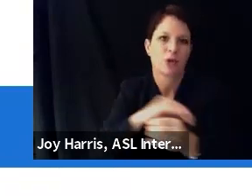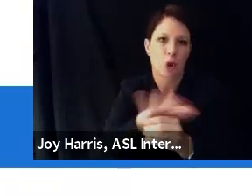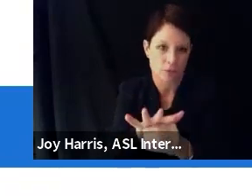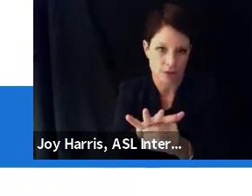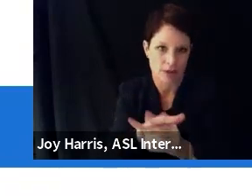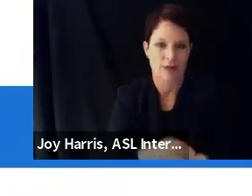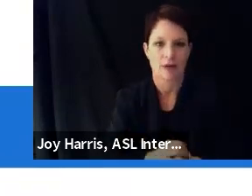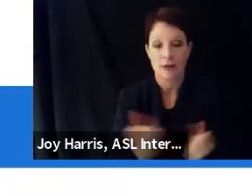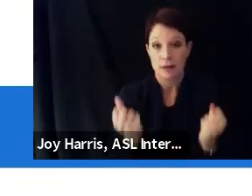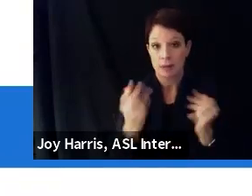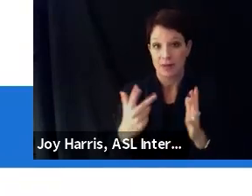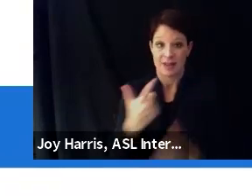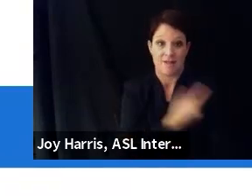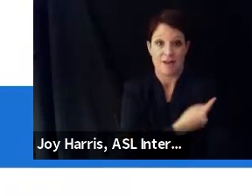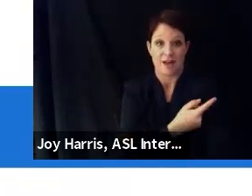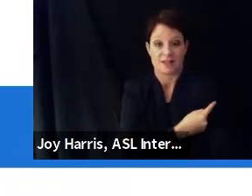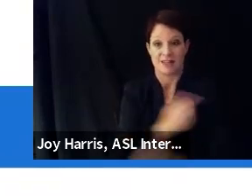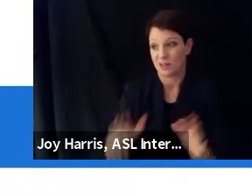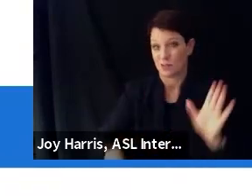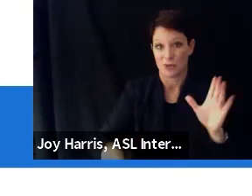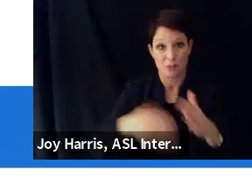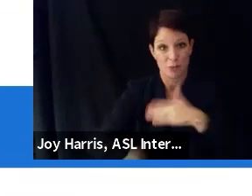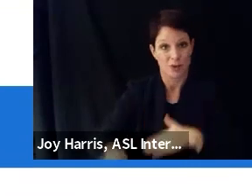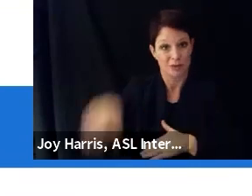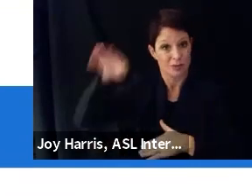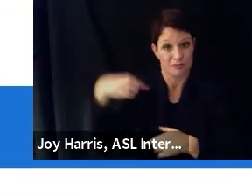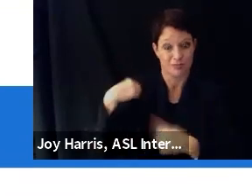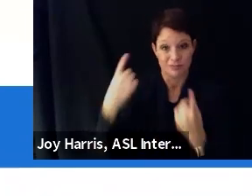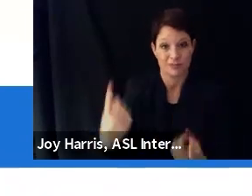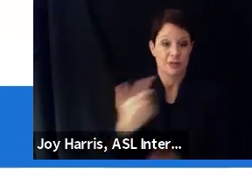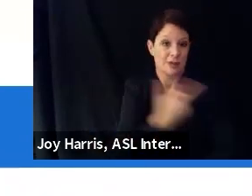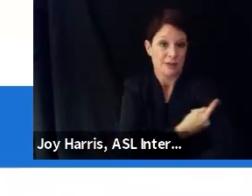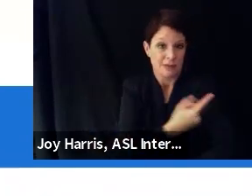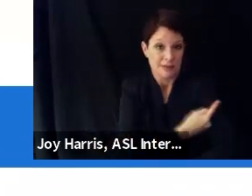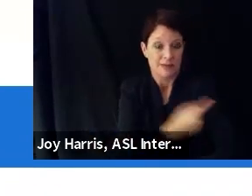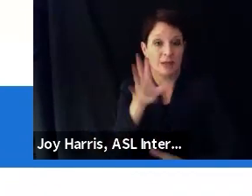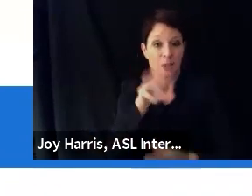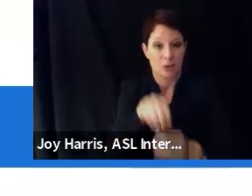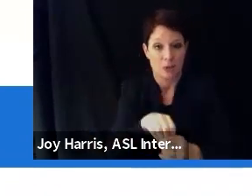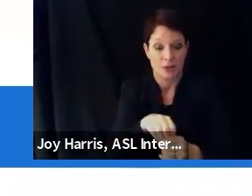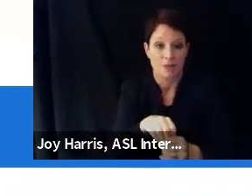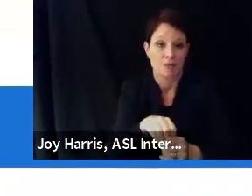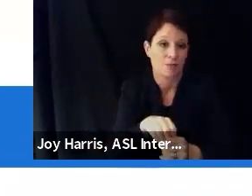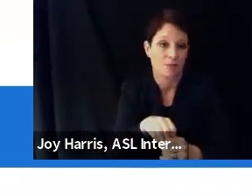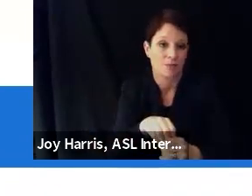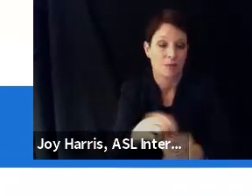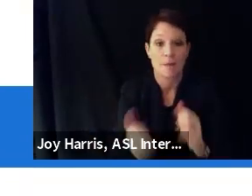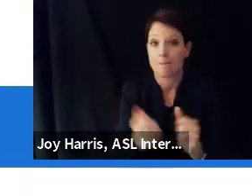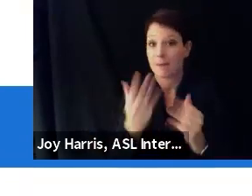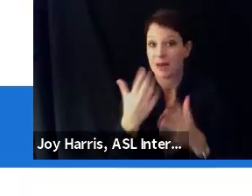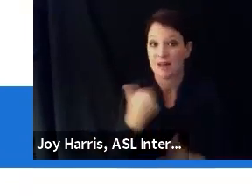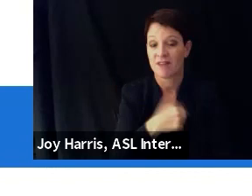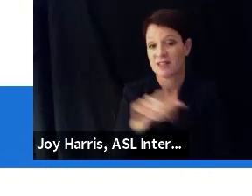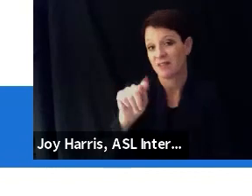Many of the vaccines we get through our lives require booster doses. For example, most of us get a